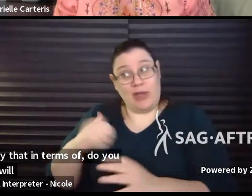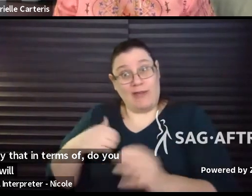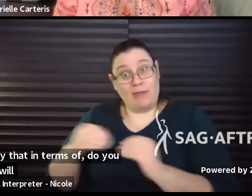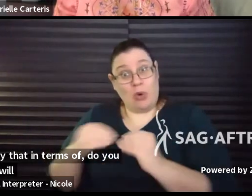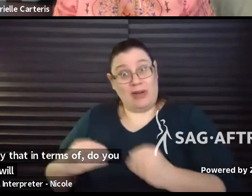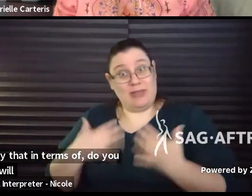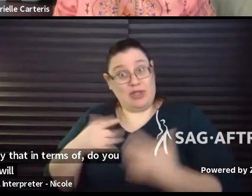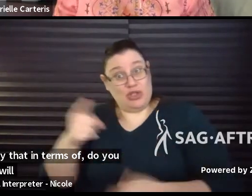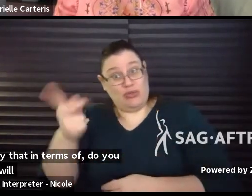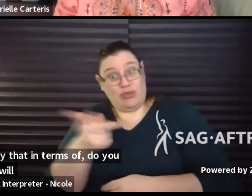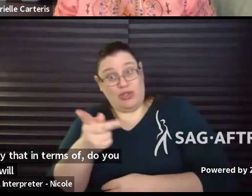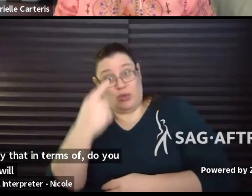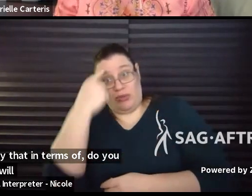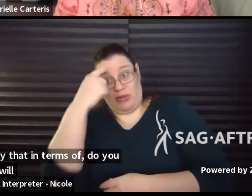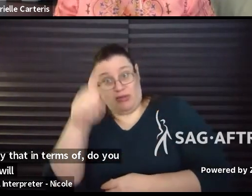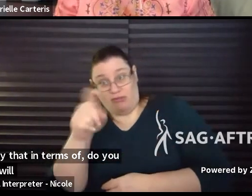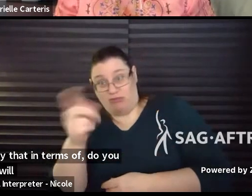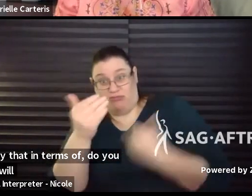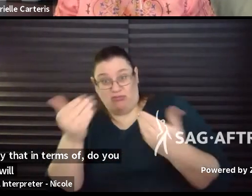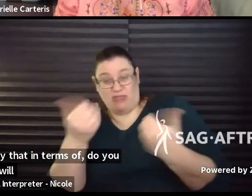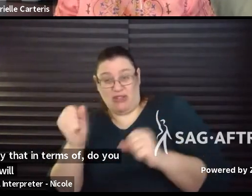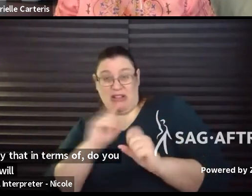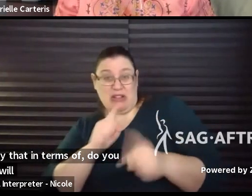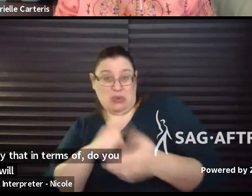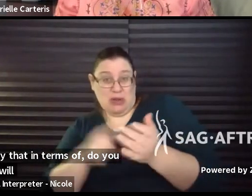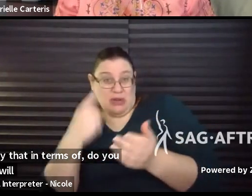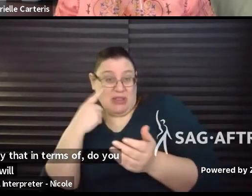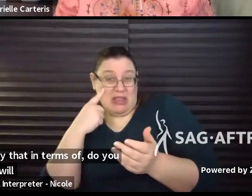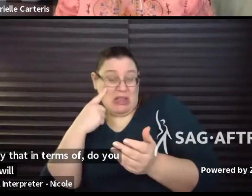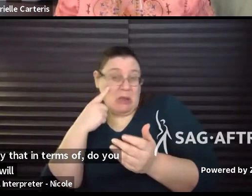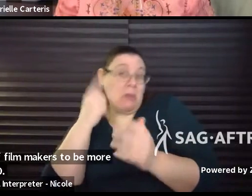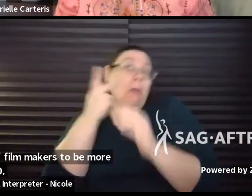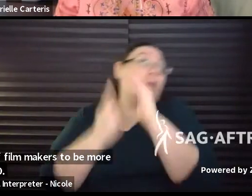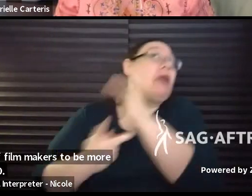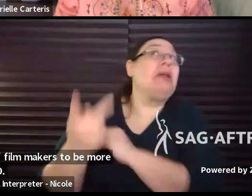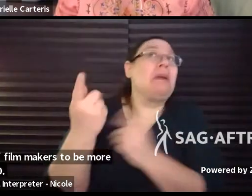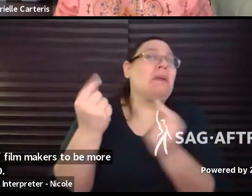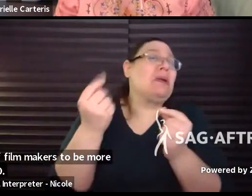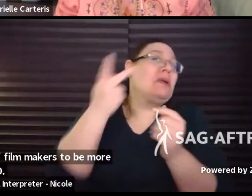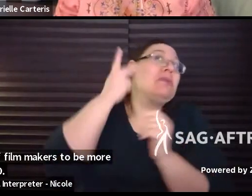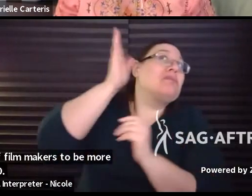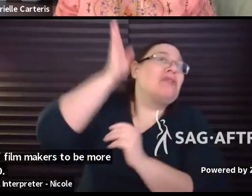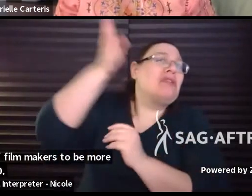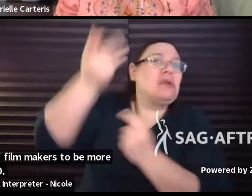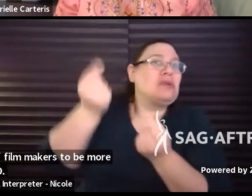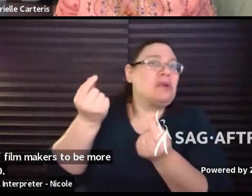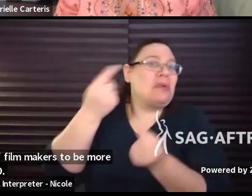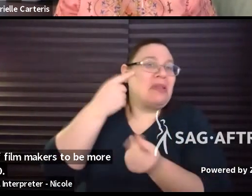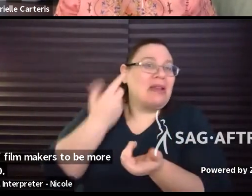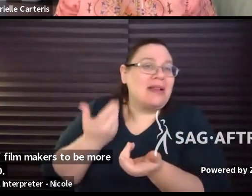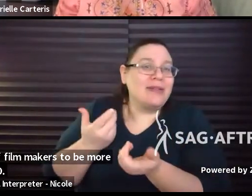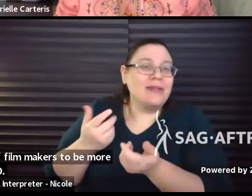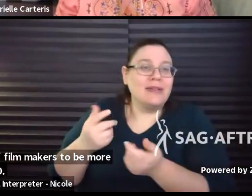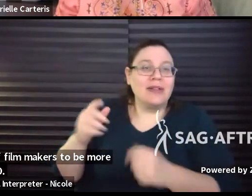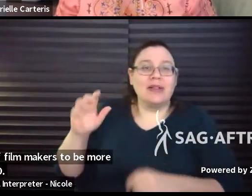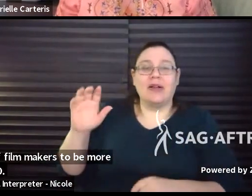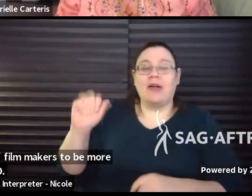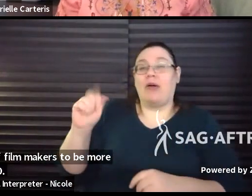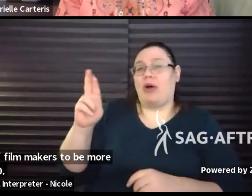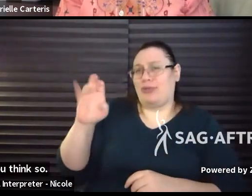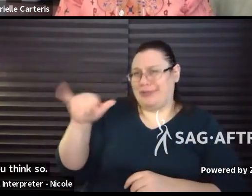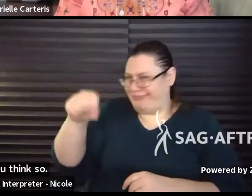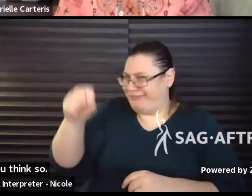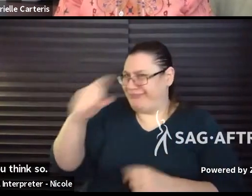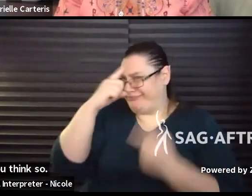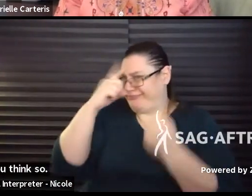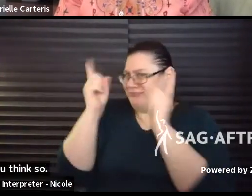want to take a stab at that, what do you think? Crystal ball, do you think so? I hope so. 100%. We actually,